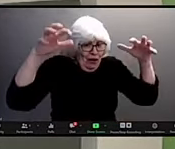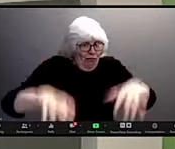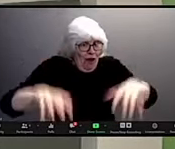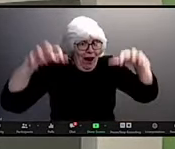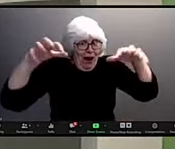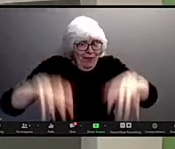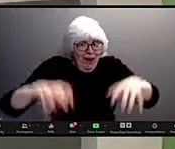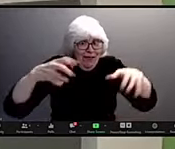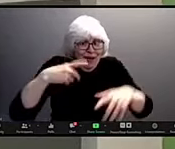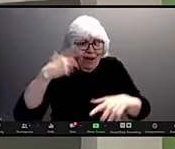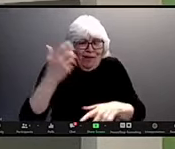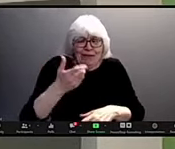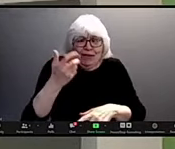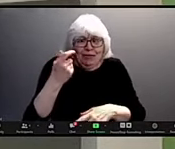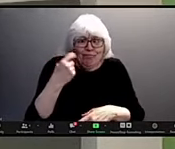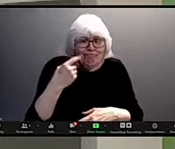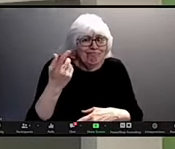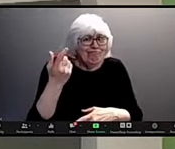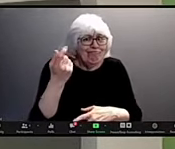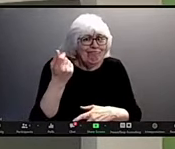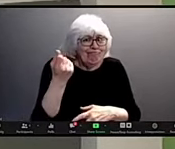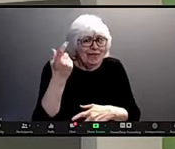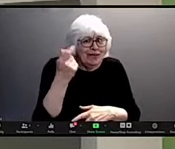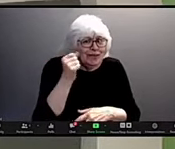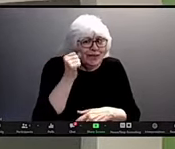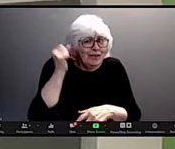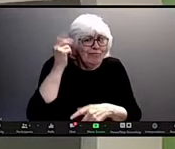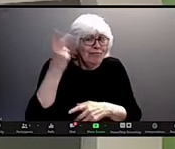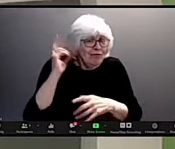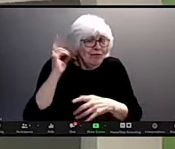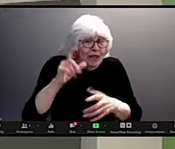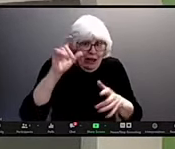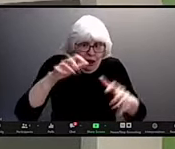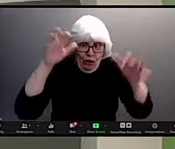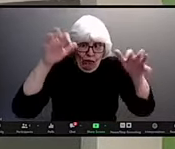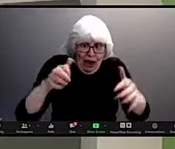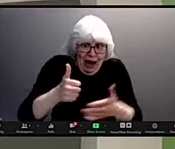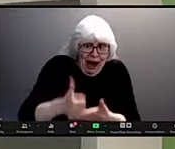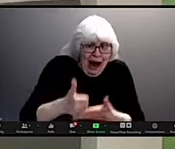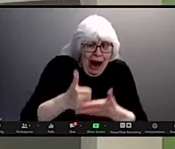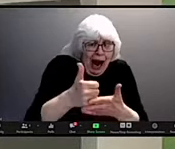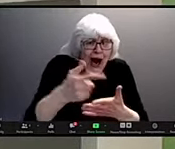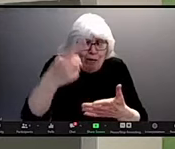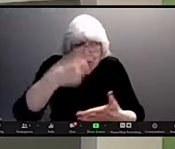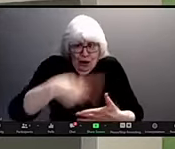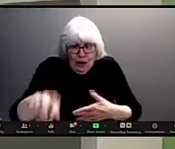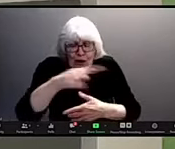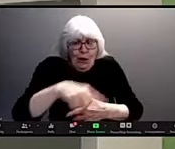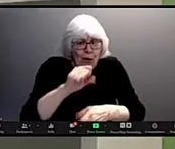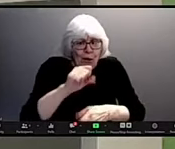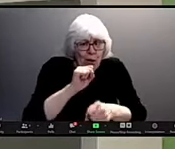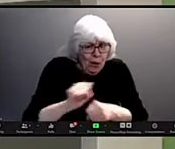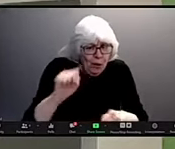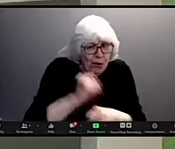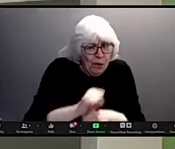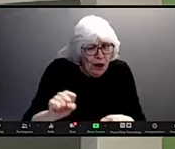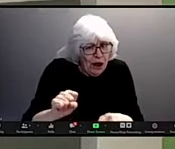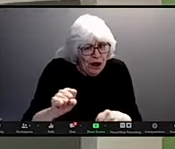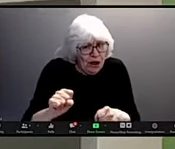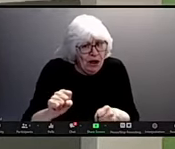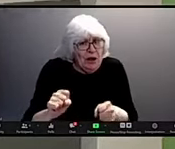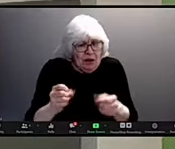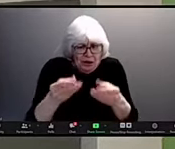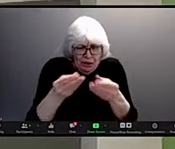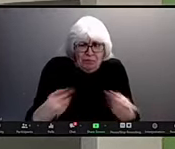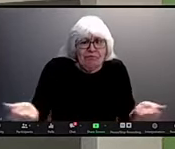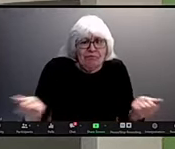what degree that is effective in allowing you and your colleagues to be able to say, this thing is done and over with. Can you talk